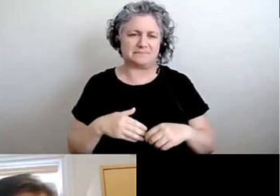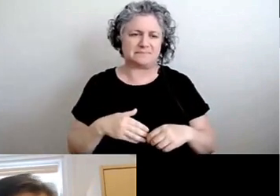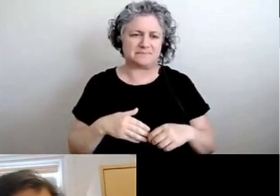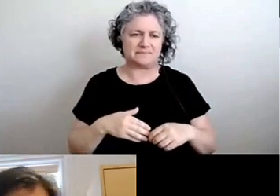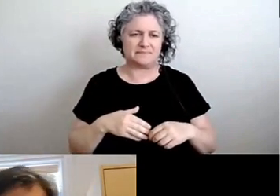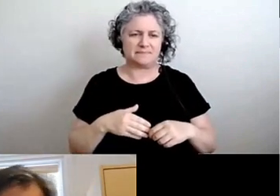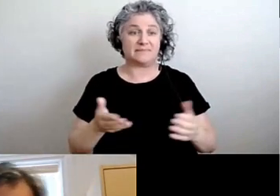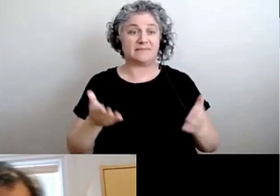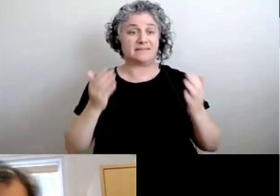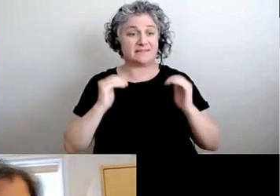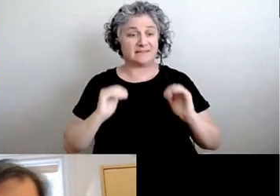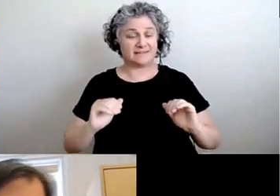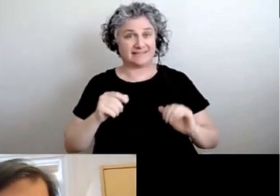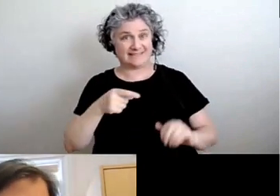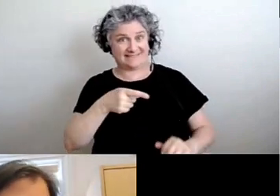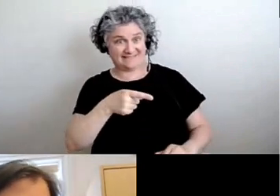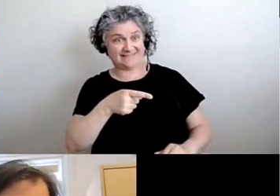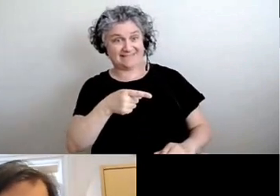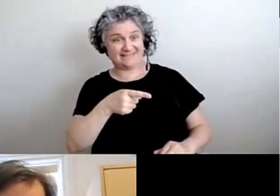Next here.